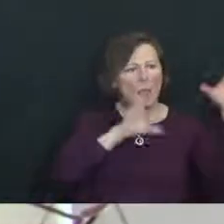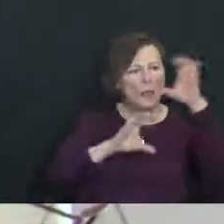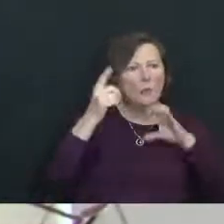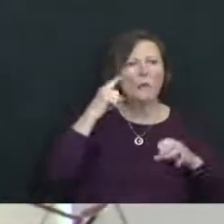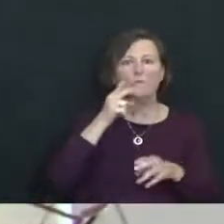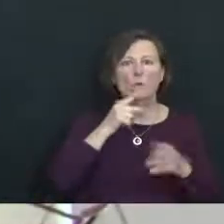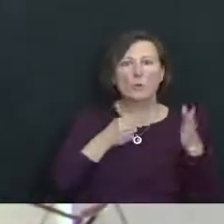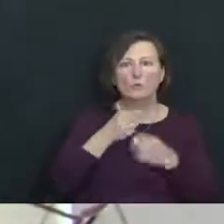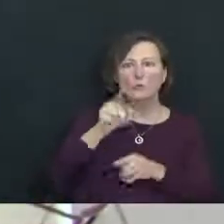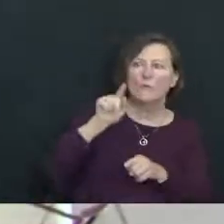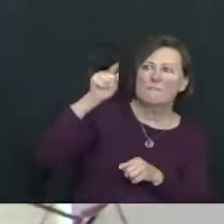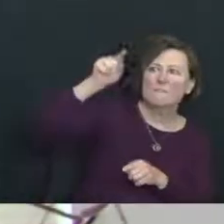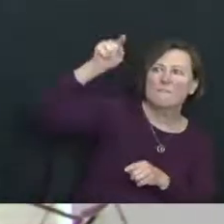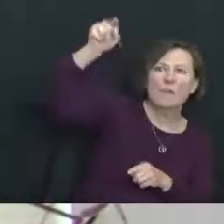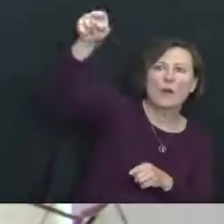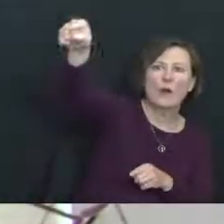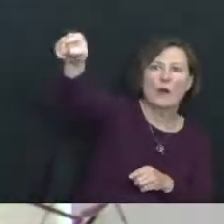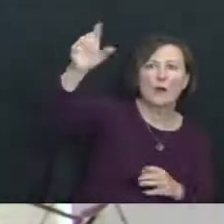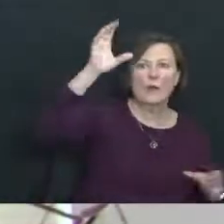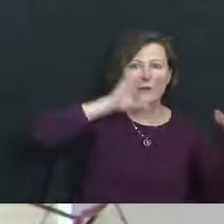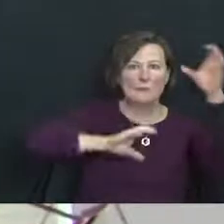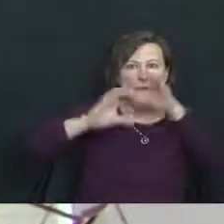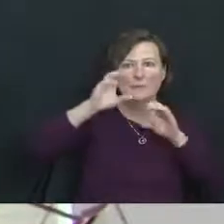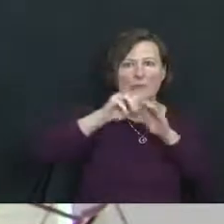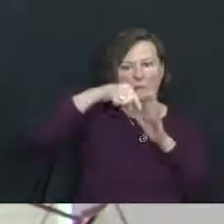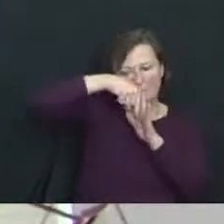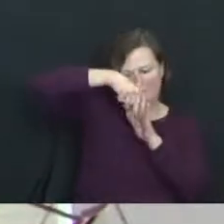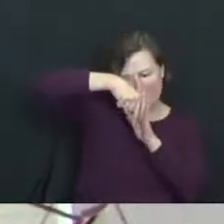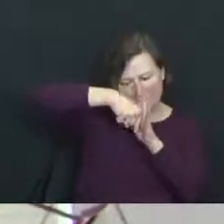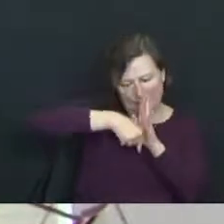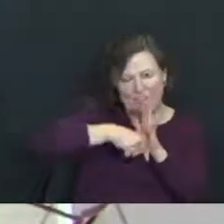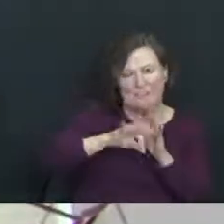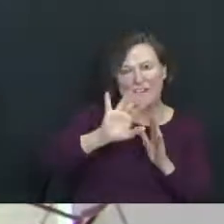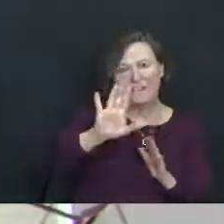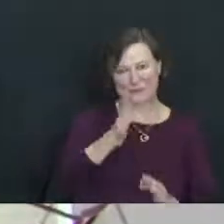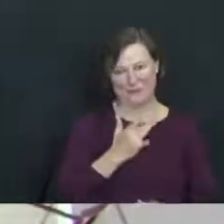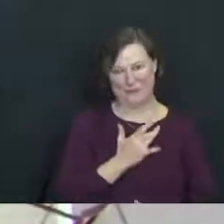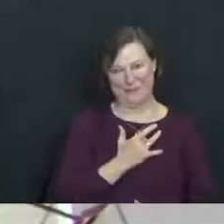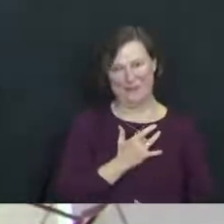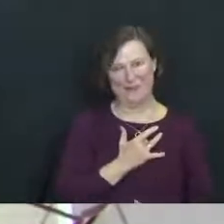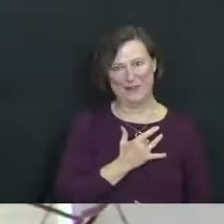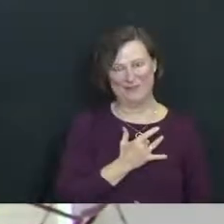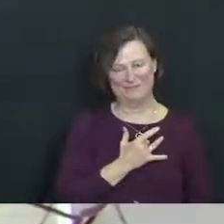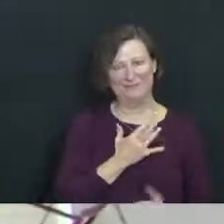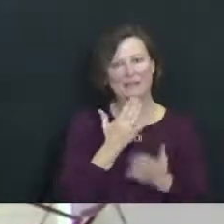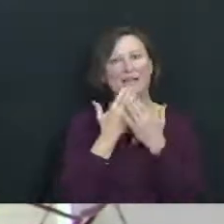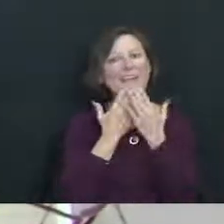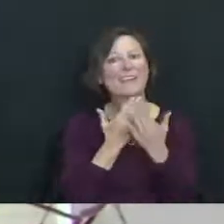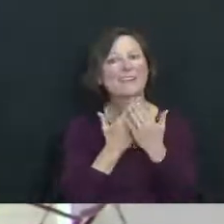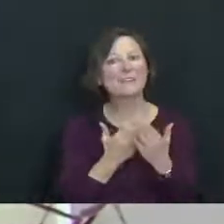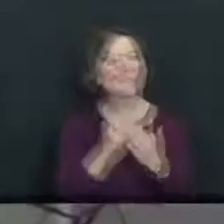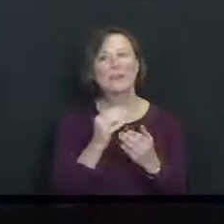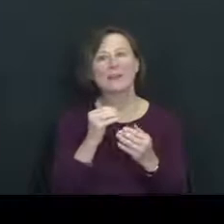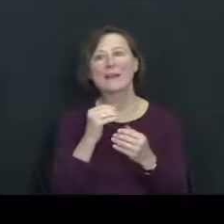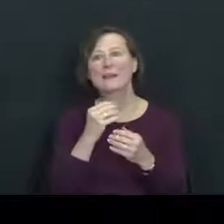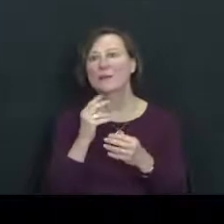lands? Seek it in the depths of your own heart. Thanks be, and may all beings be